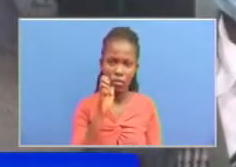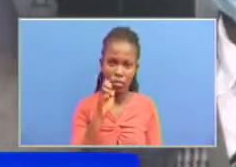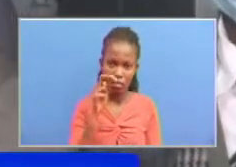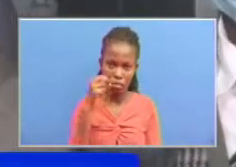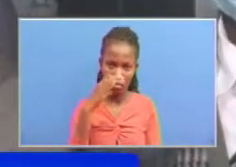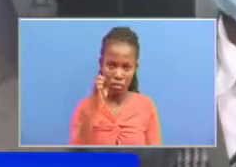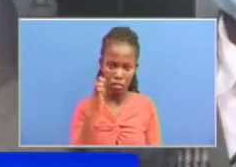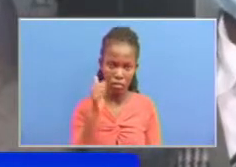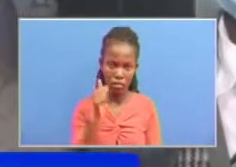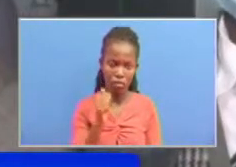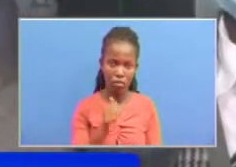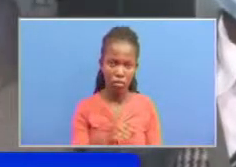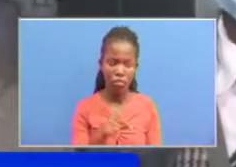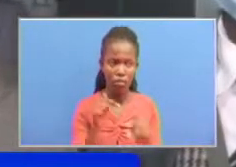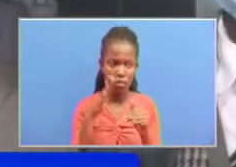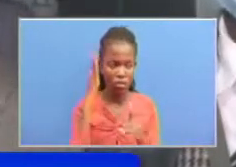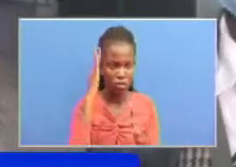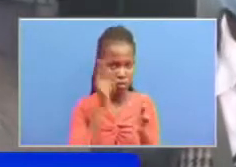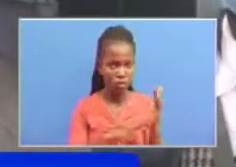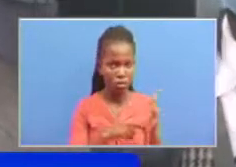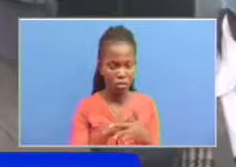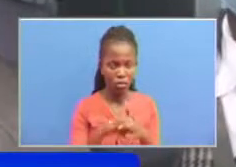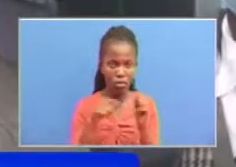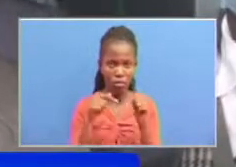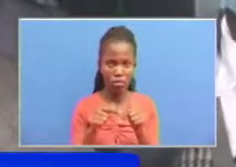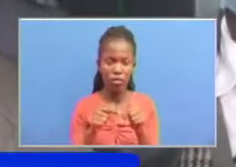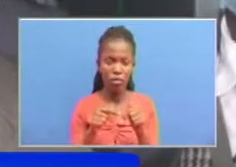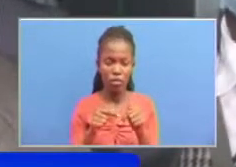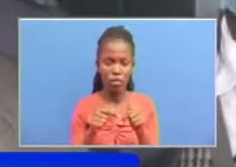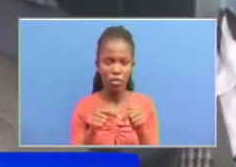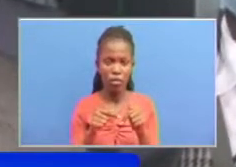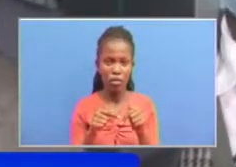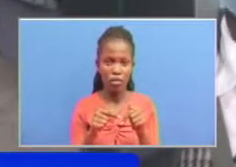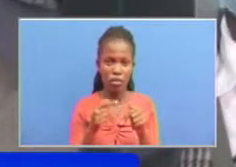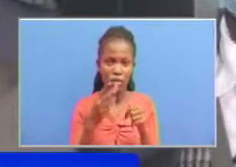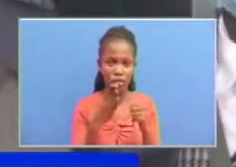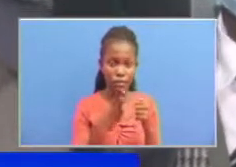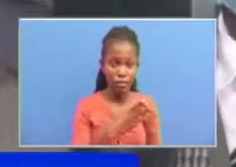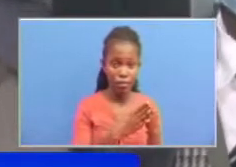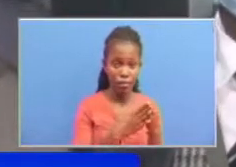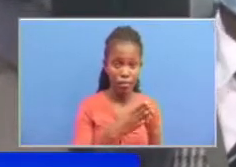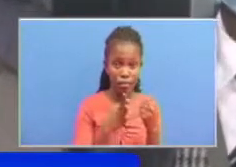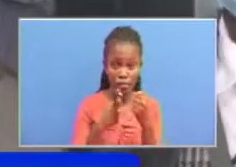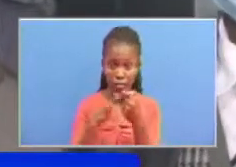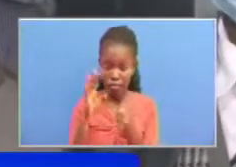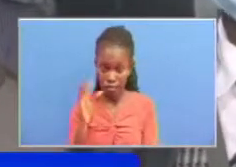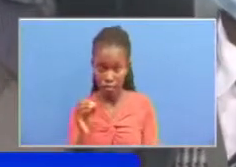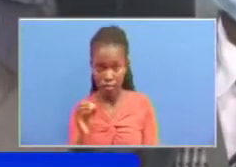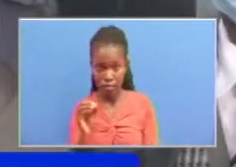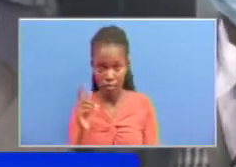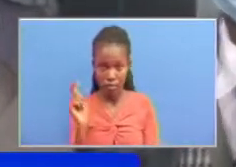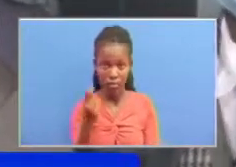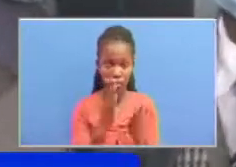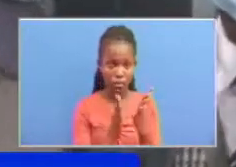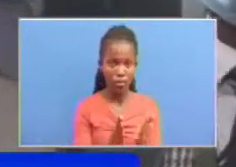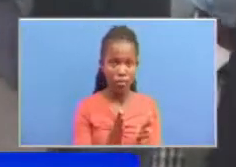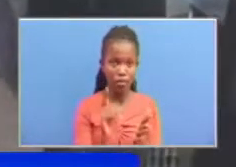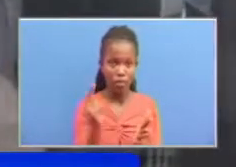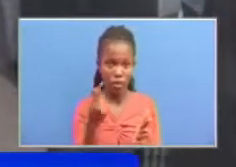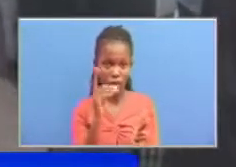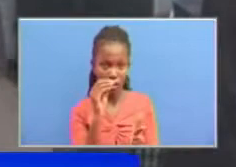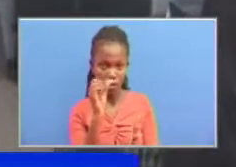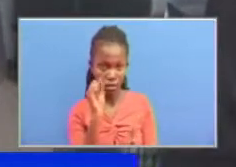of today, you know that we have already vaccinated 990 Kenyans with the first